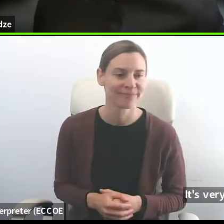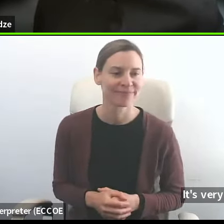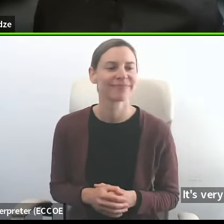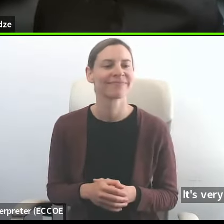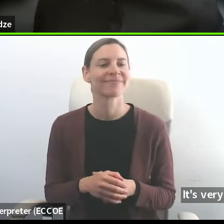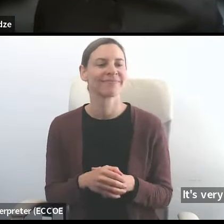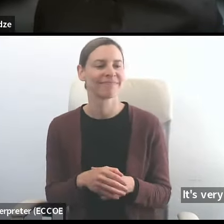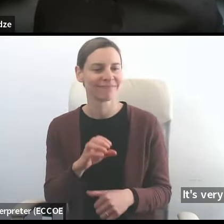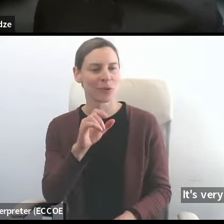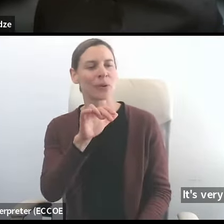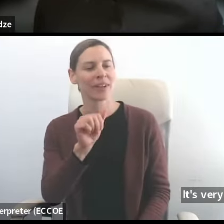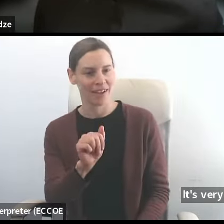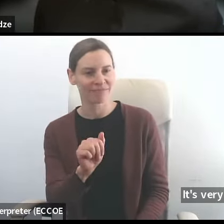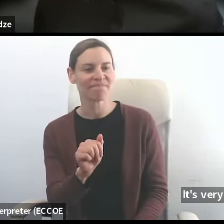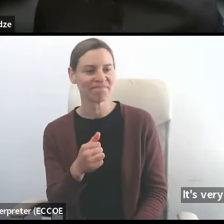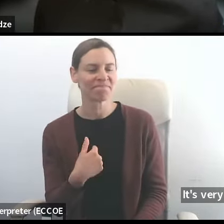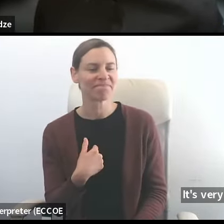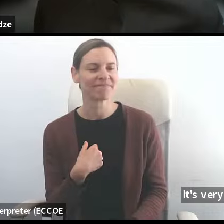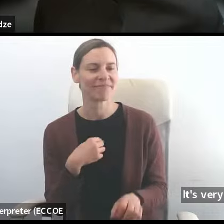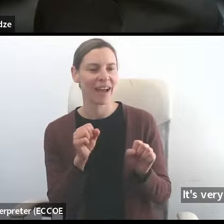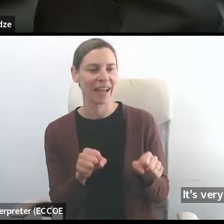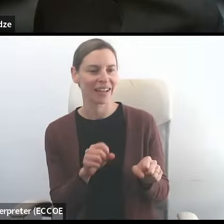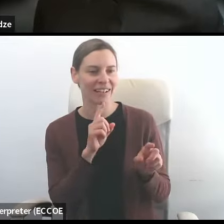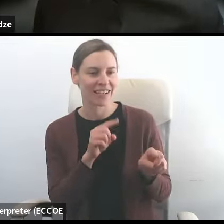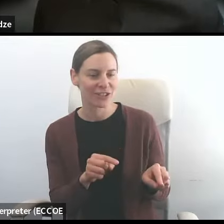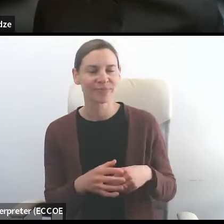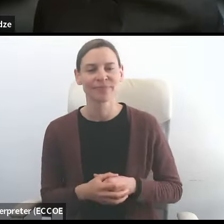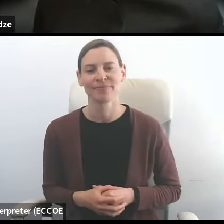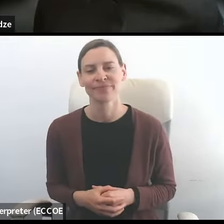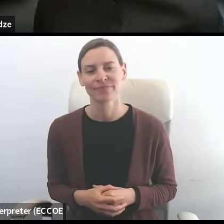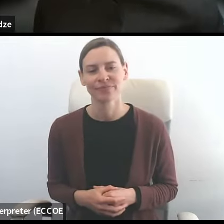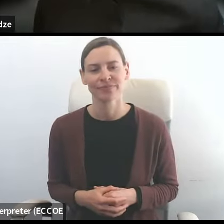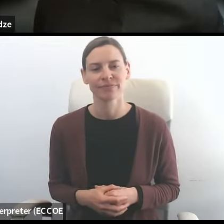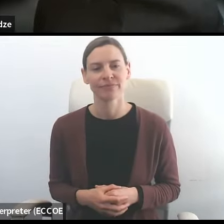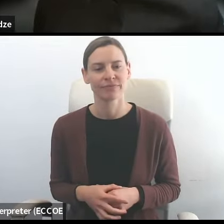Yeah, I can. As I noticed, like,